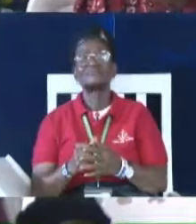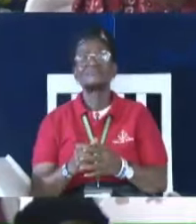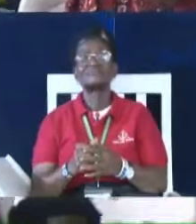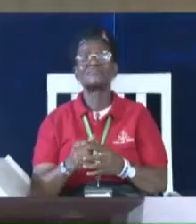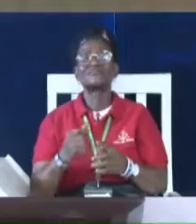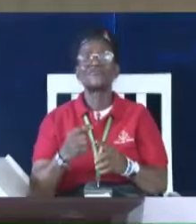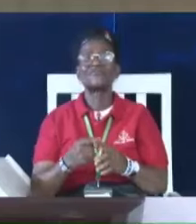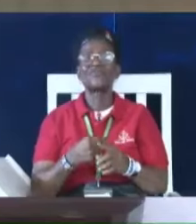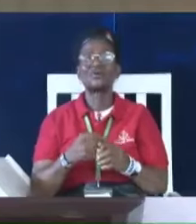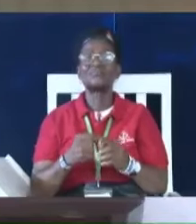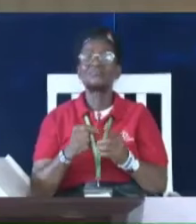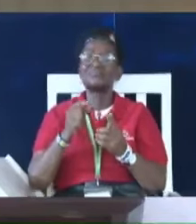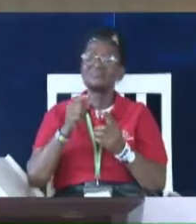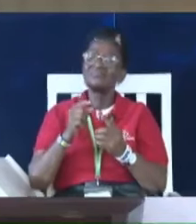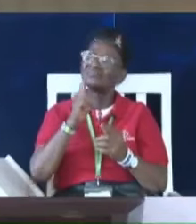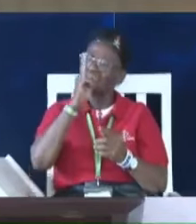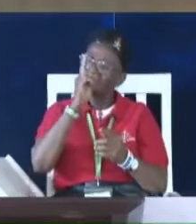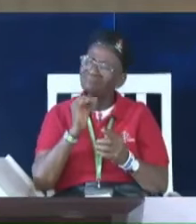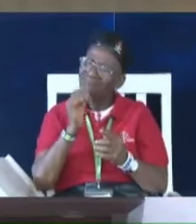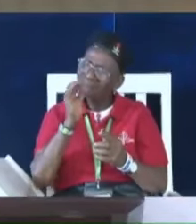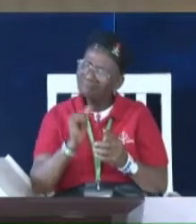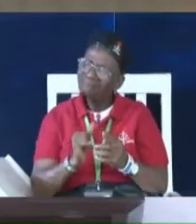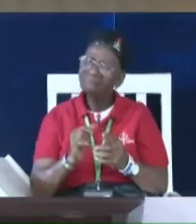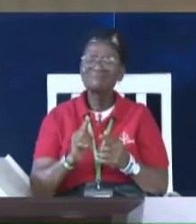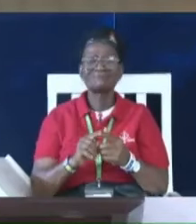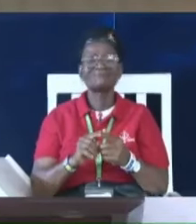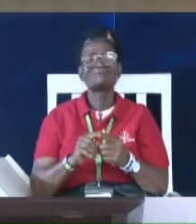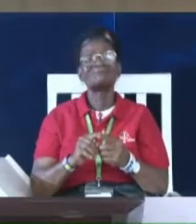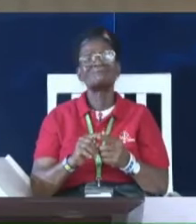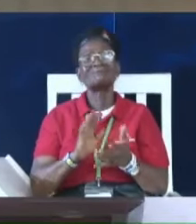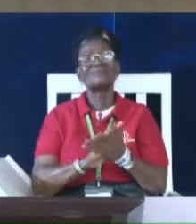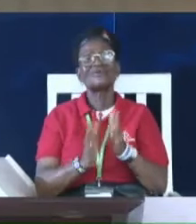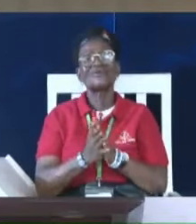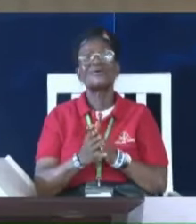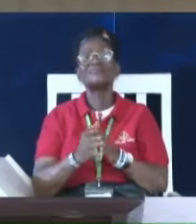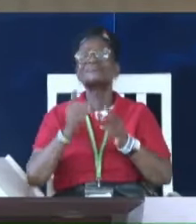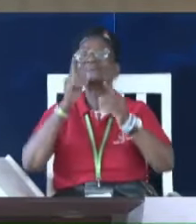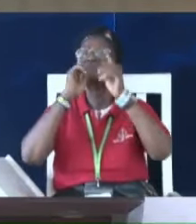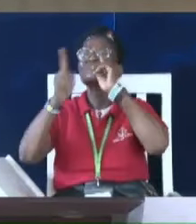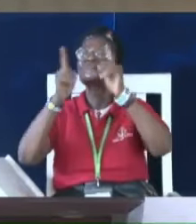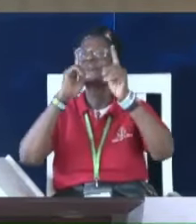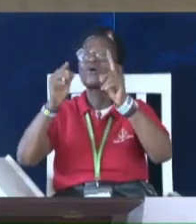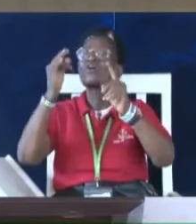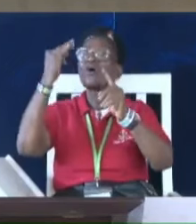From loneliness to becoming the talk of the town.